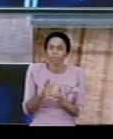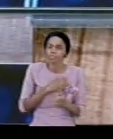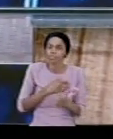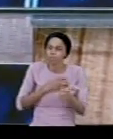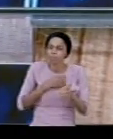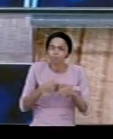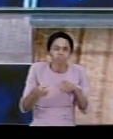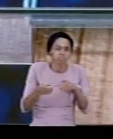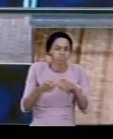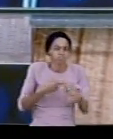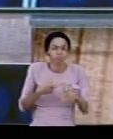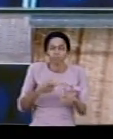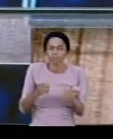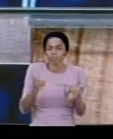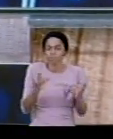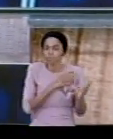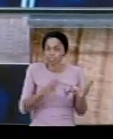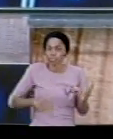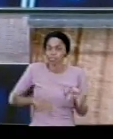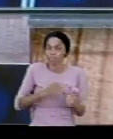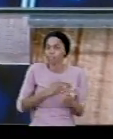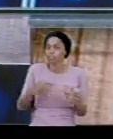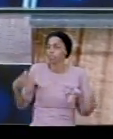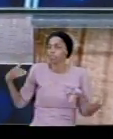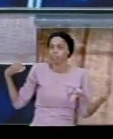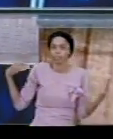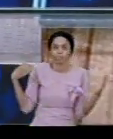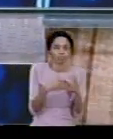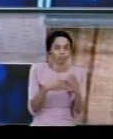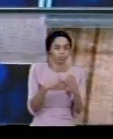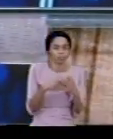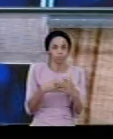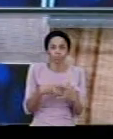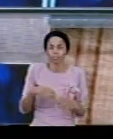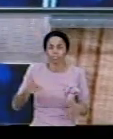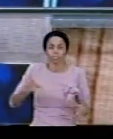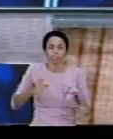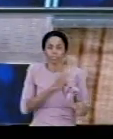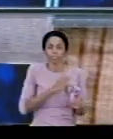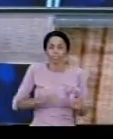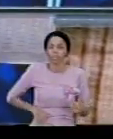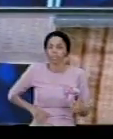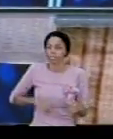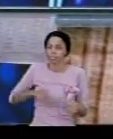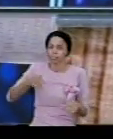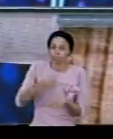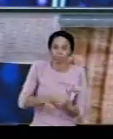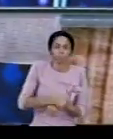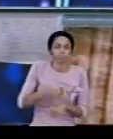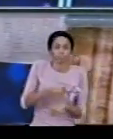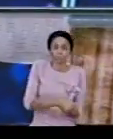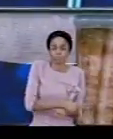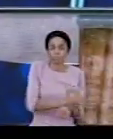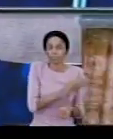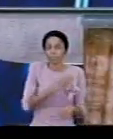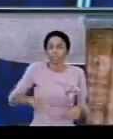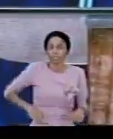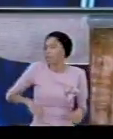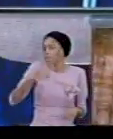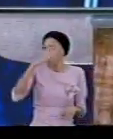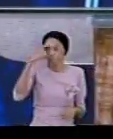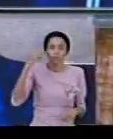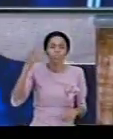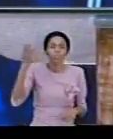Christ, oppose Christ, criticize Christ, because he was telling the